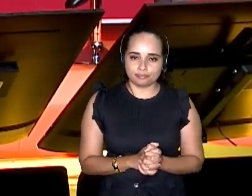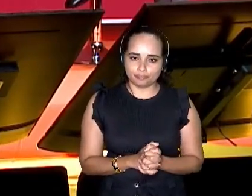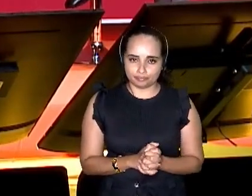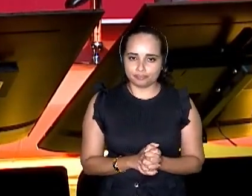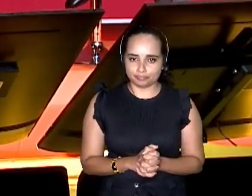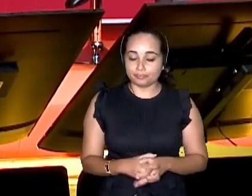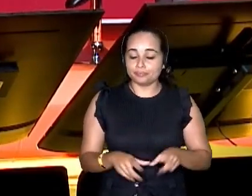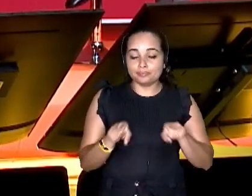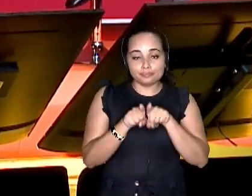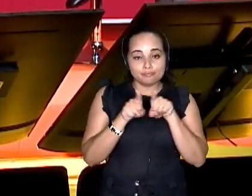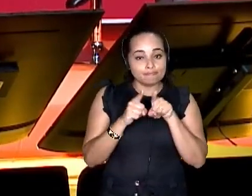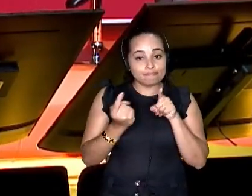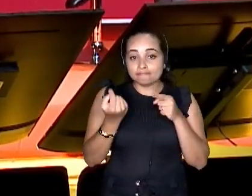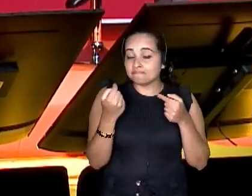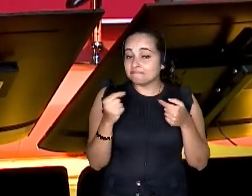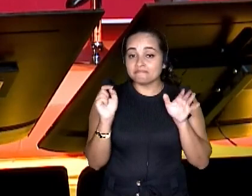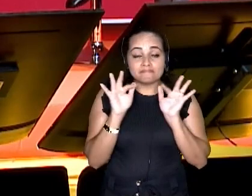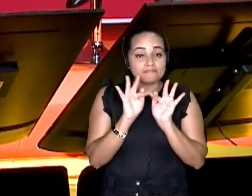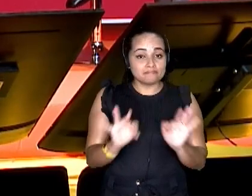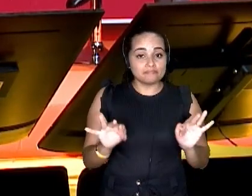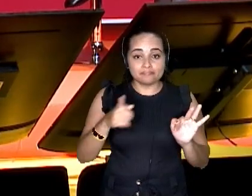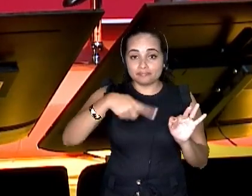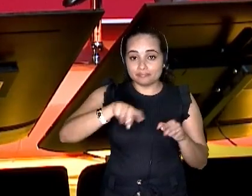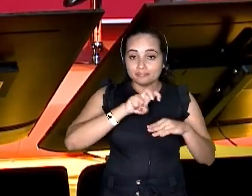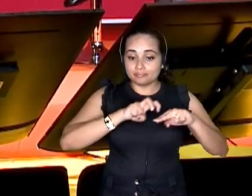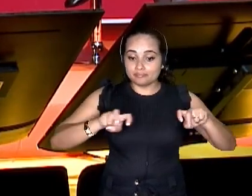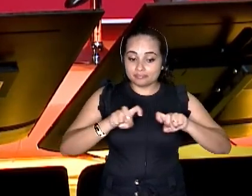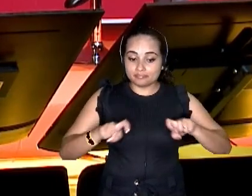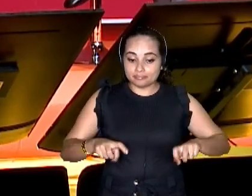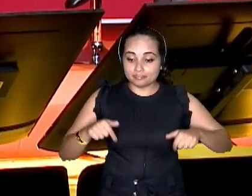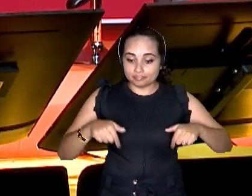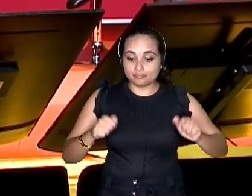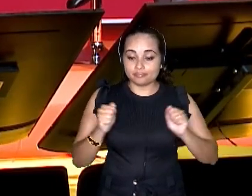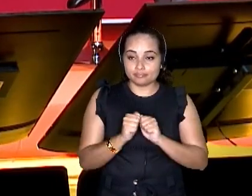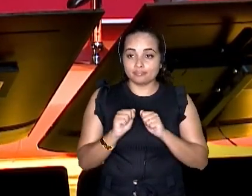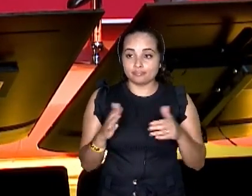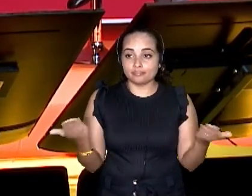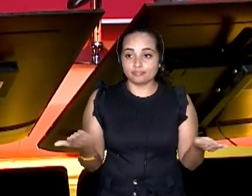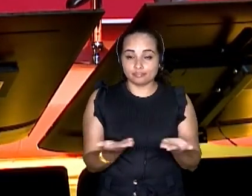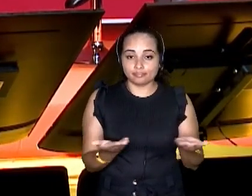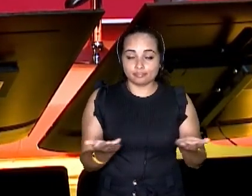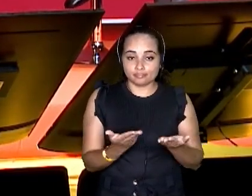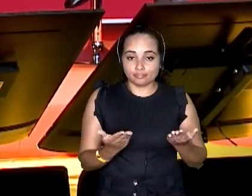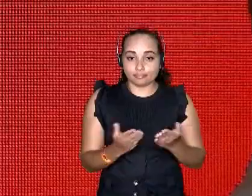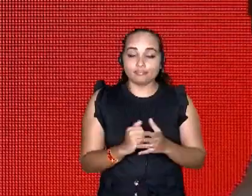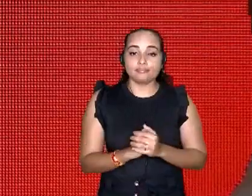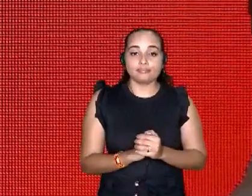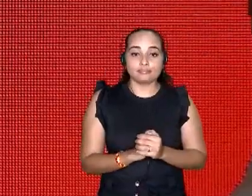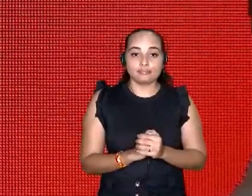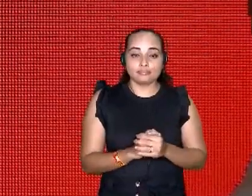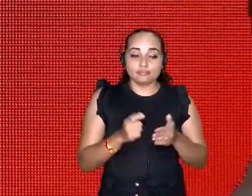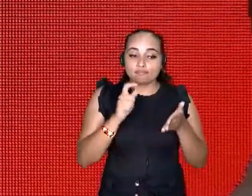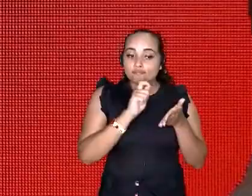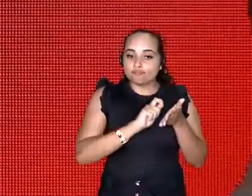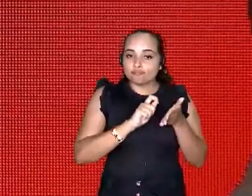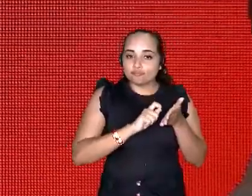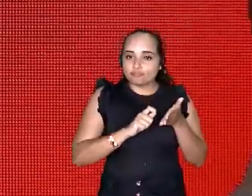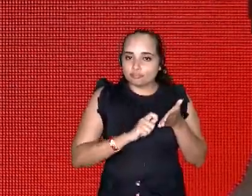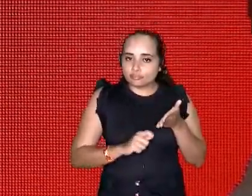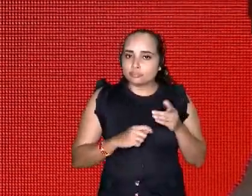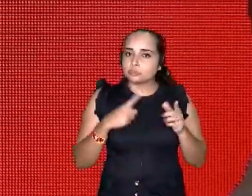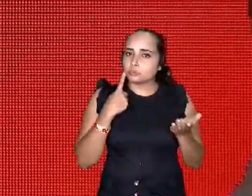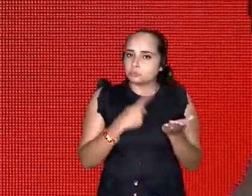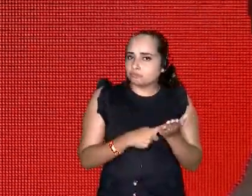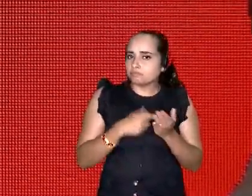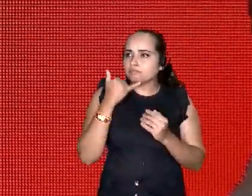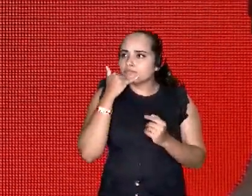are sitting right here with us, schedule a call with your counterparty. The good thing about